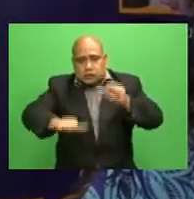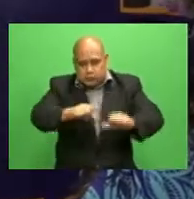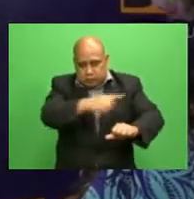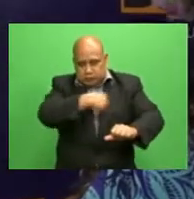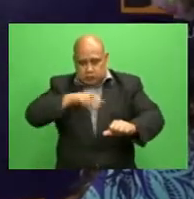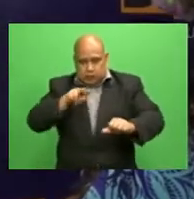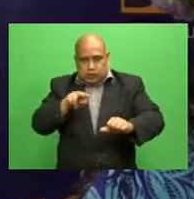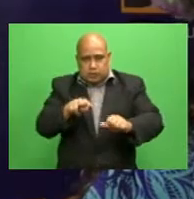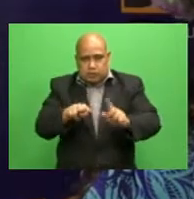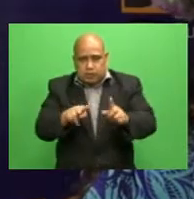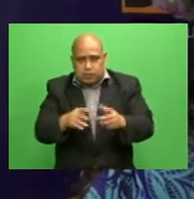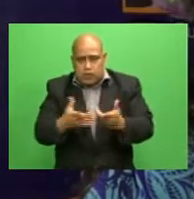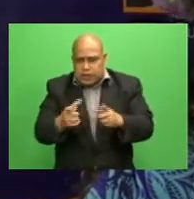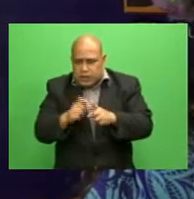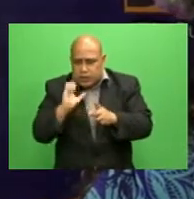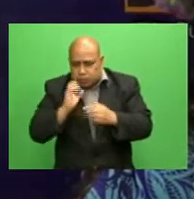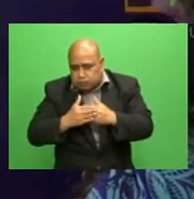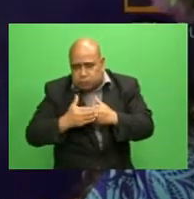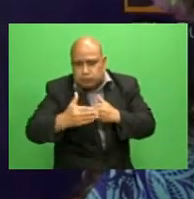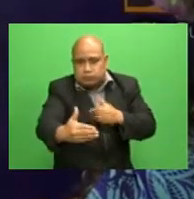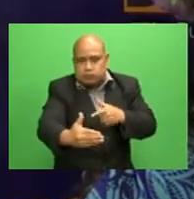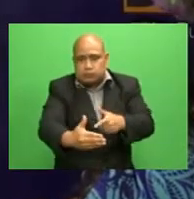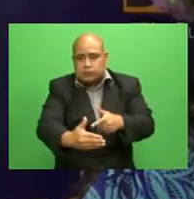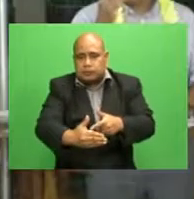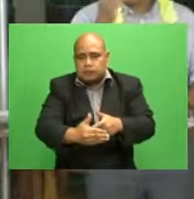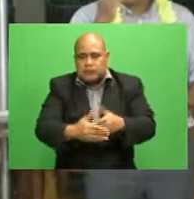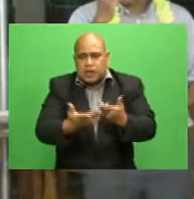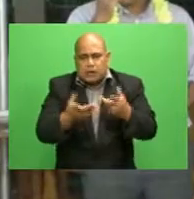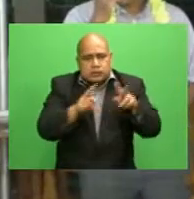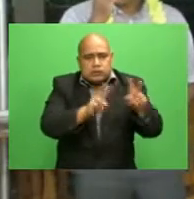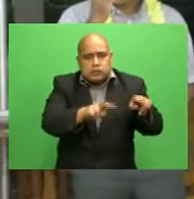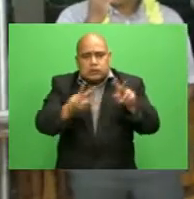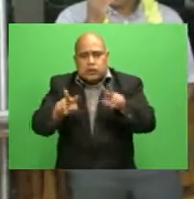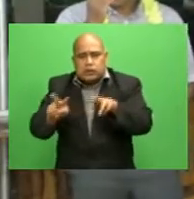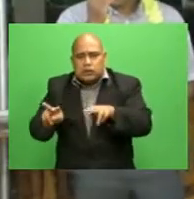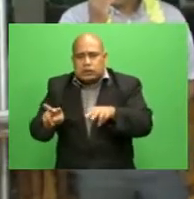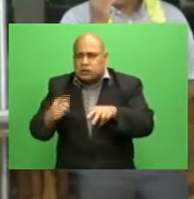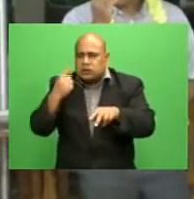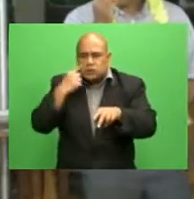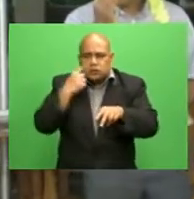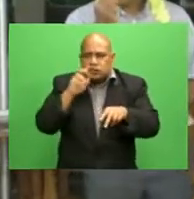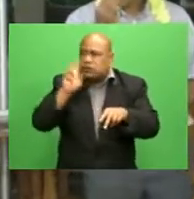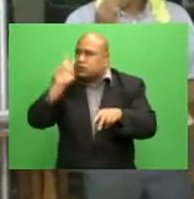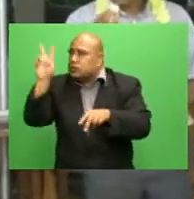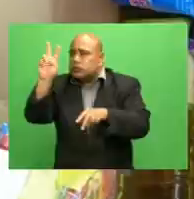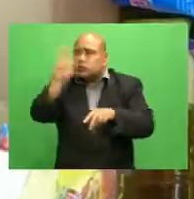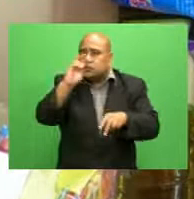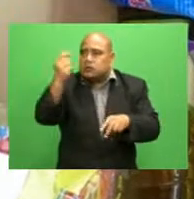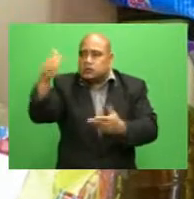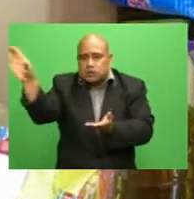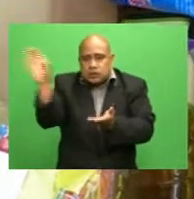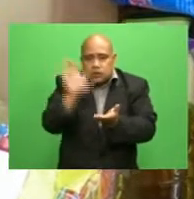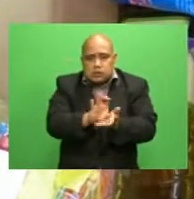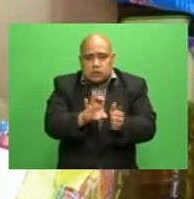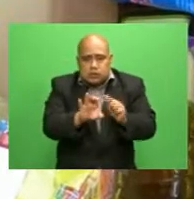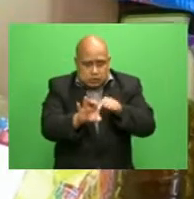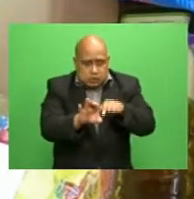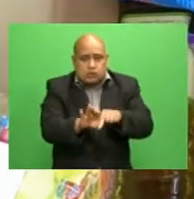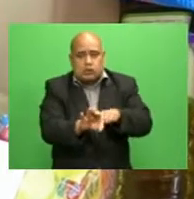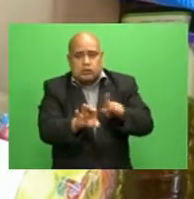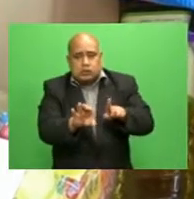and look at finding additional funds. The club mostly gives out essential food items among